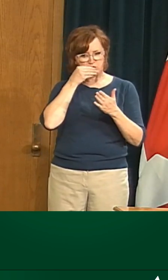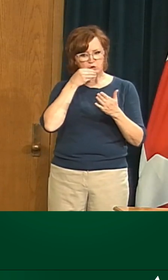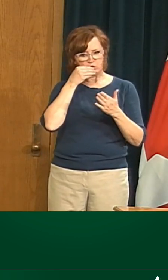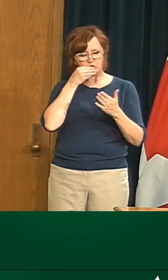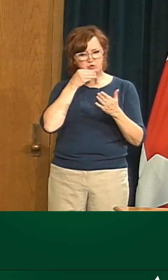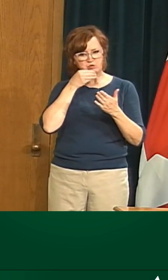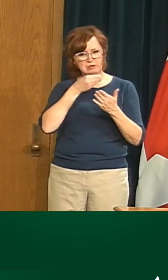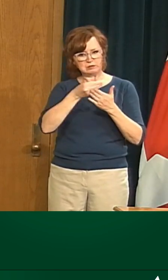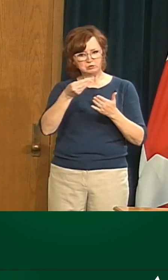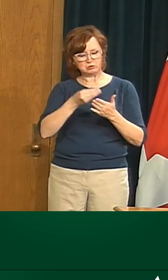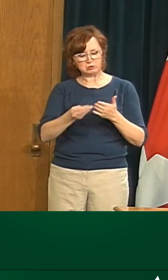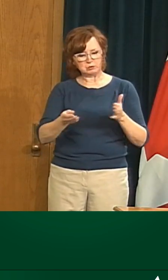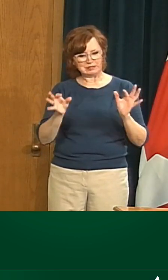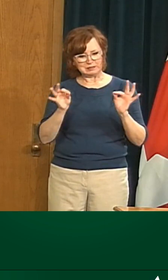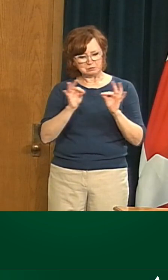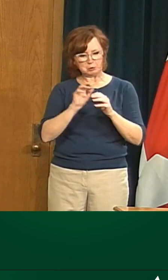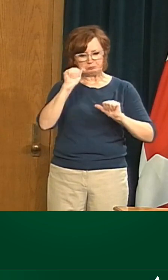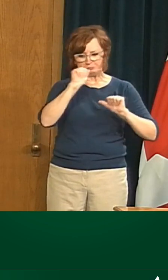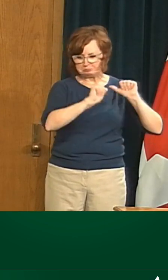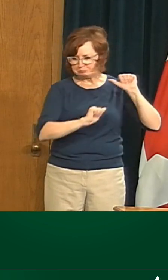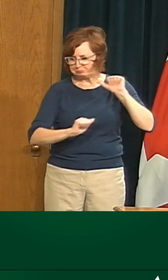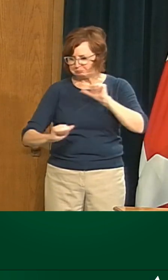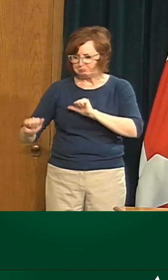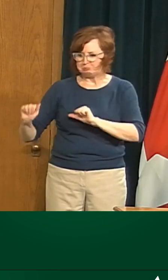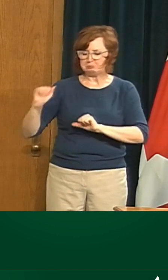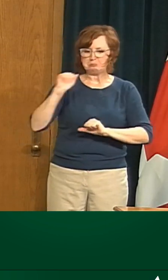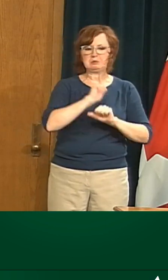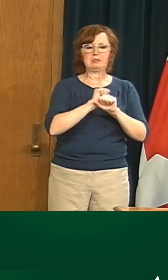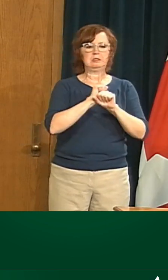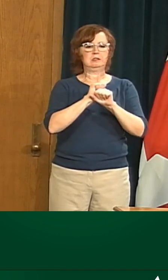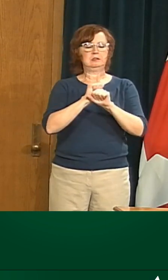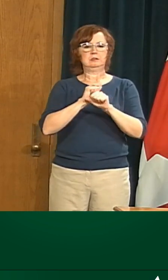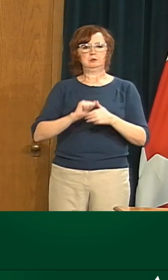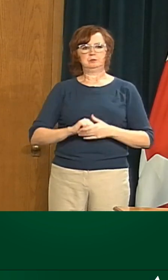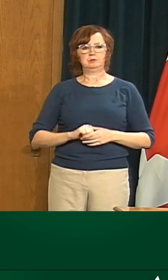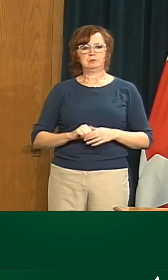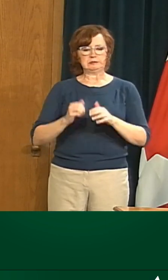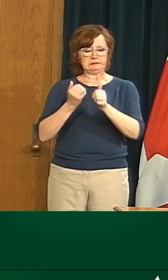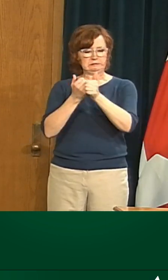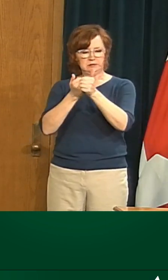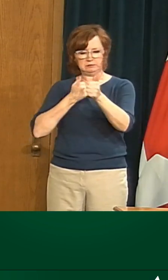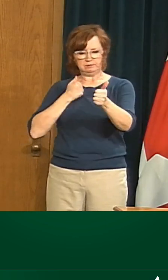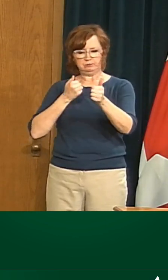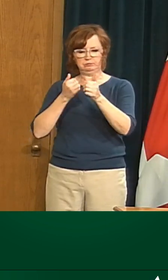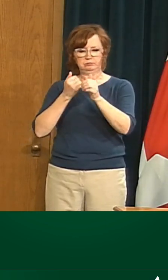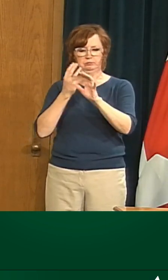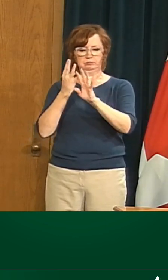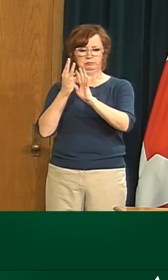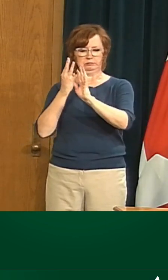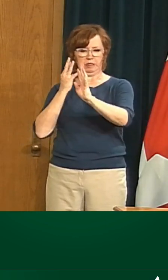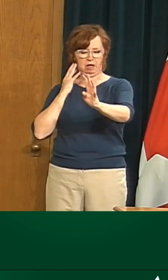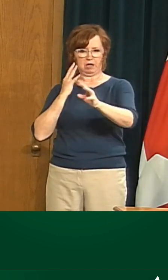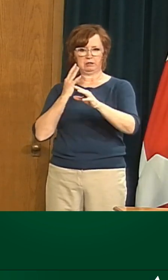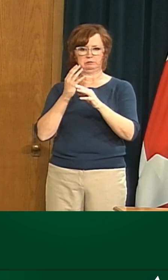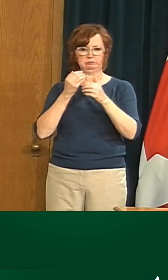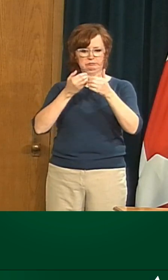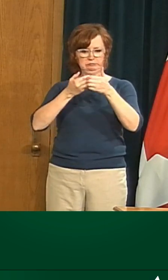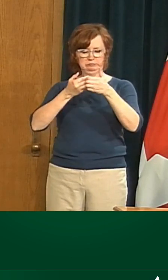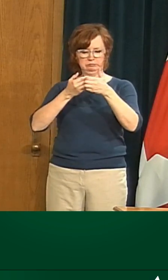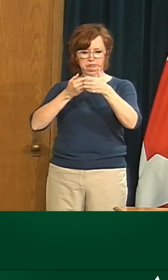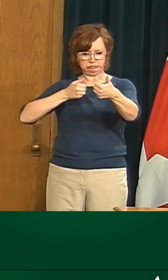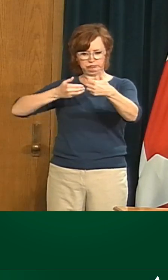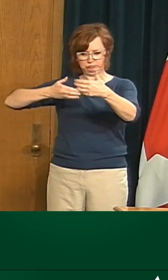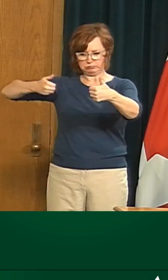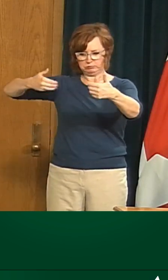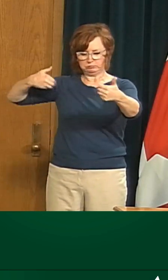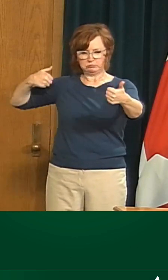must observe how essential businesses that are open to the public have managed their business, and in many